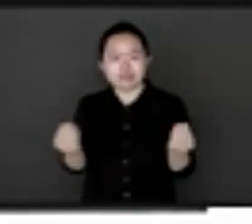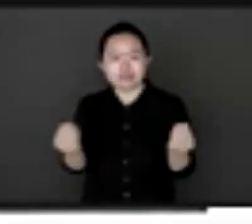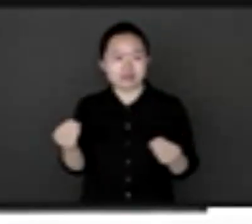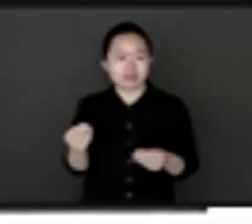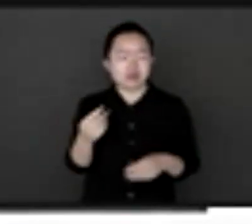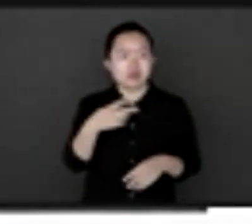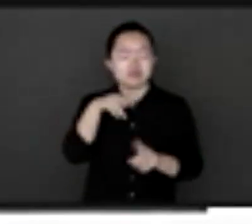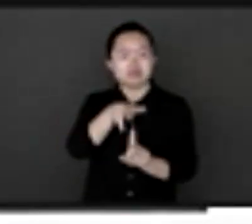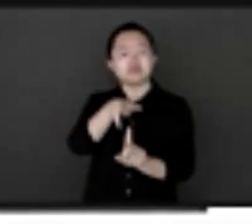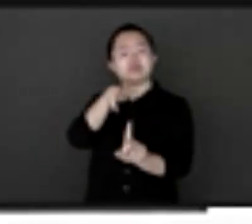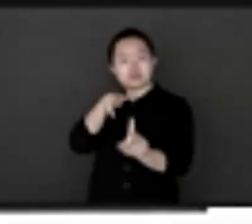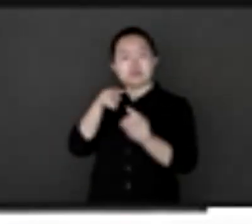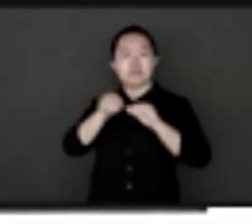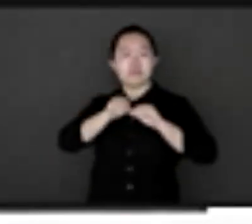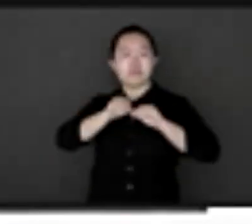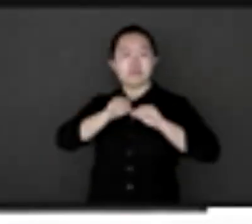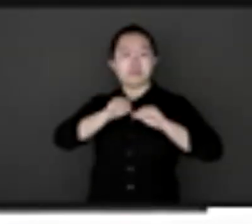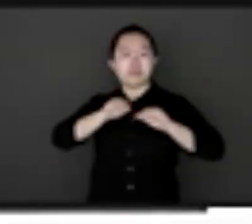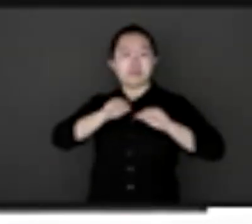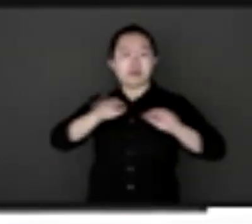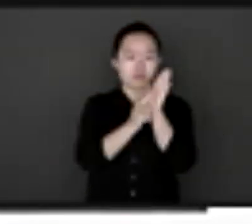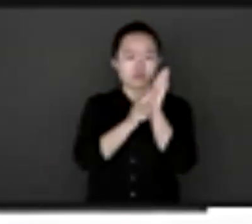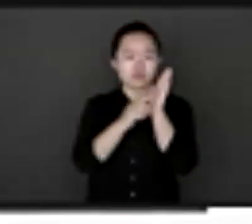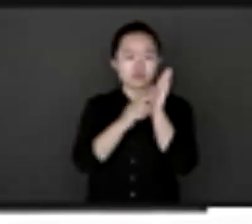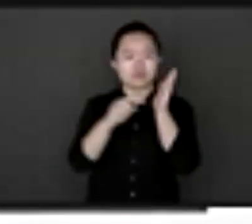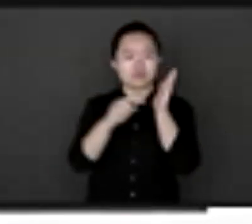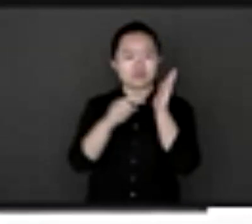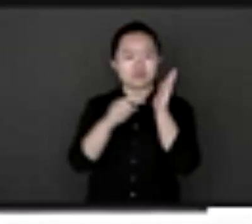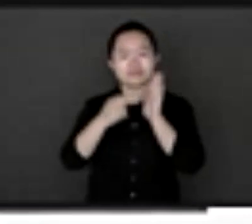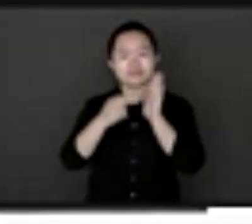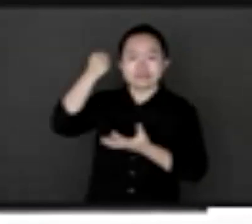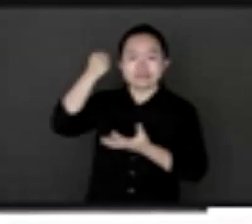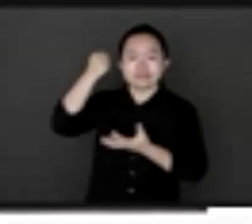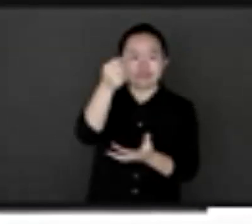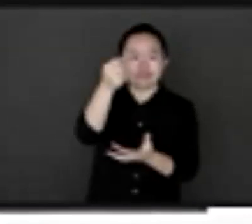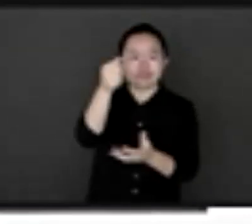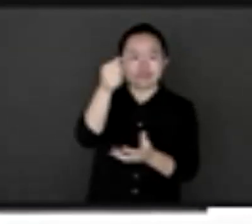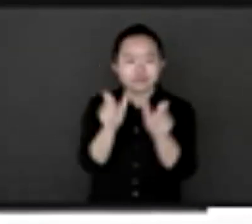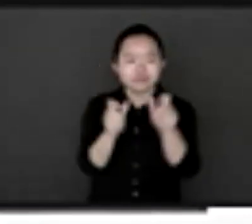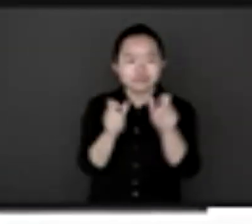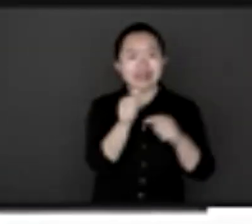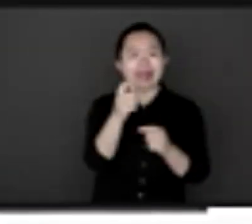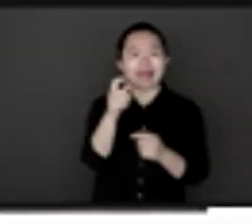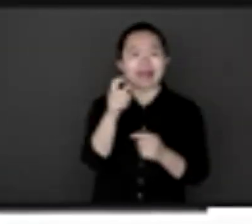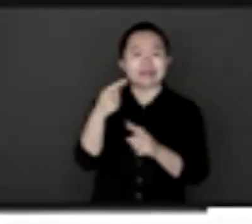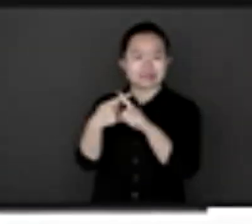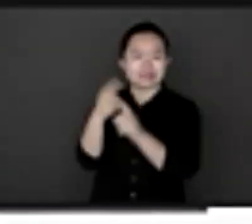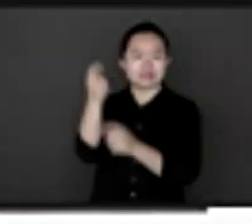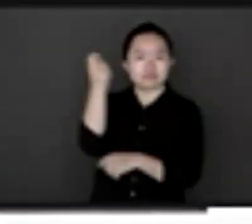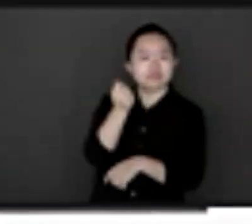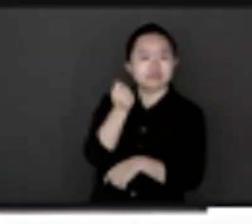are funded by taxpayers' money, and more than 50% also run by or managed by people